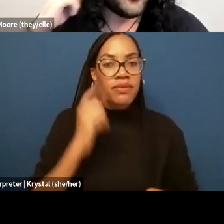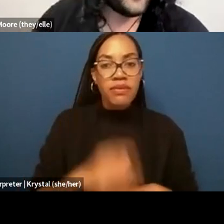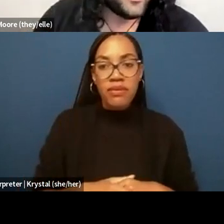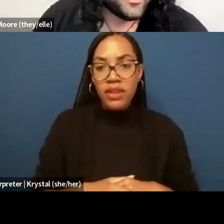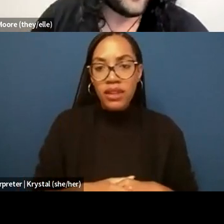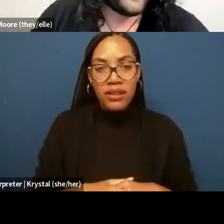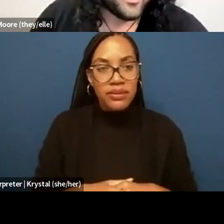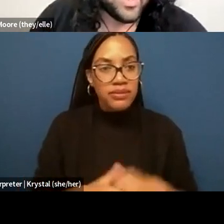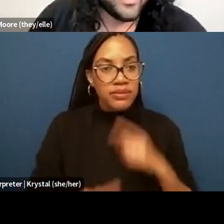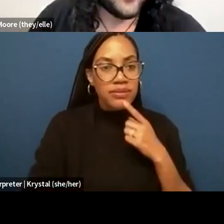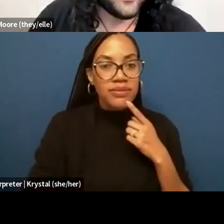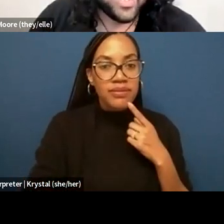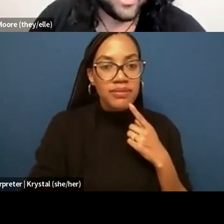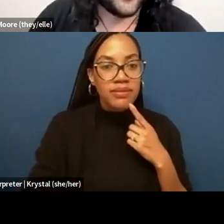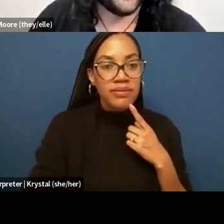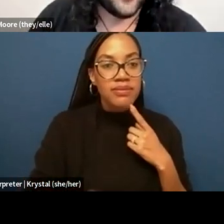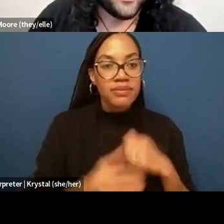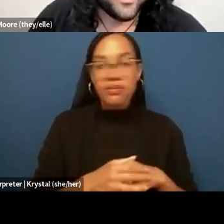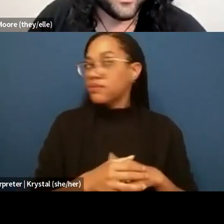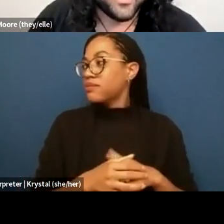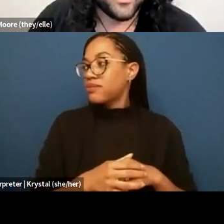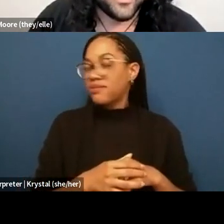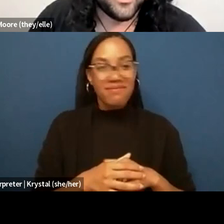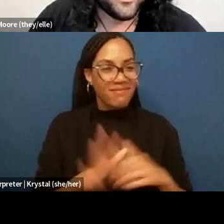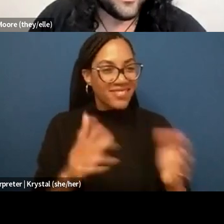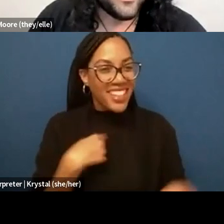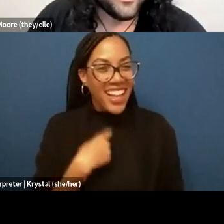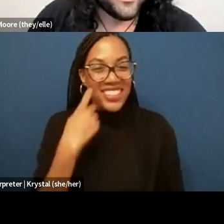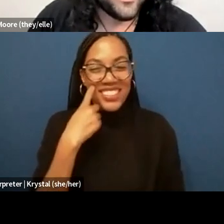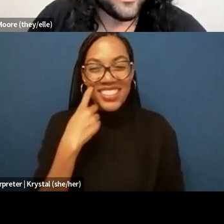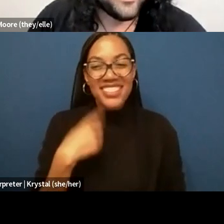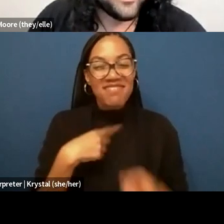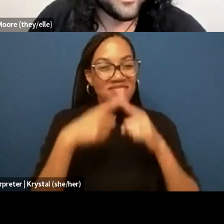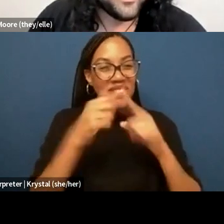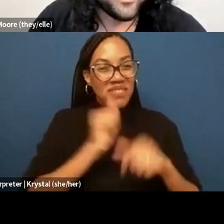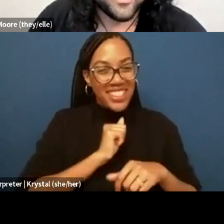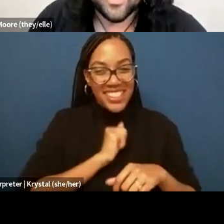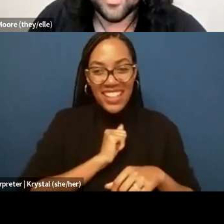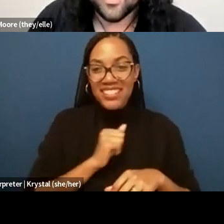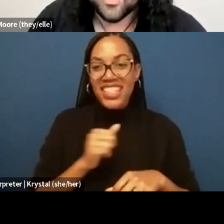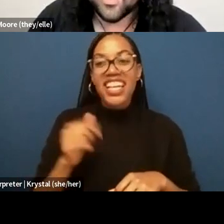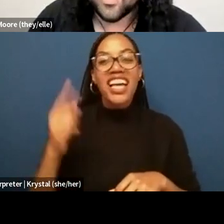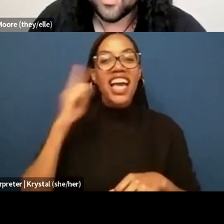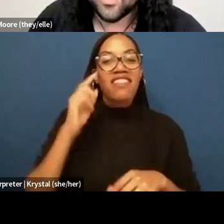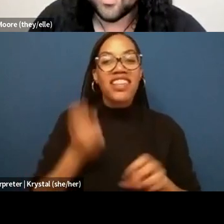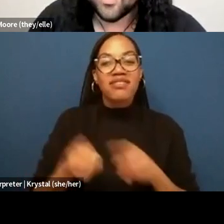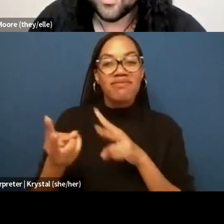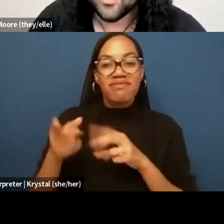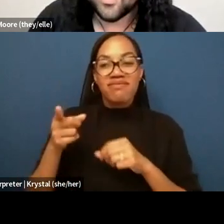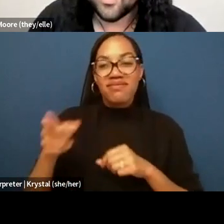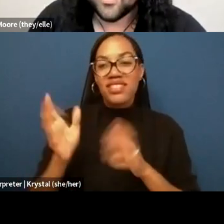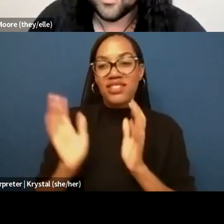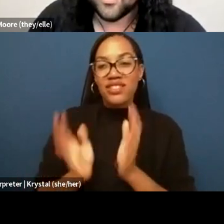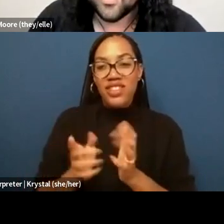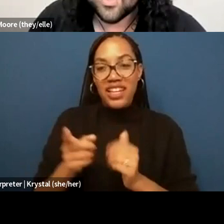Gretchen, you're muted. I just muted myself, sorry. I dropped in the chat, and I believe Loa's dropped in the chat. For